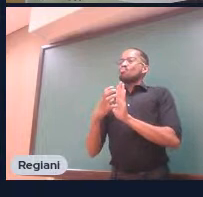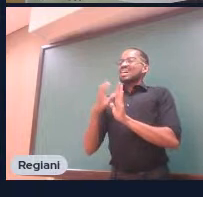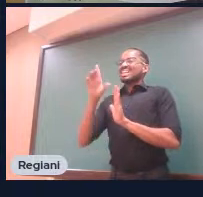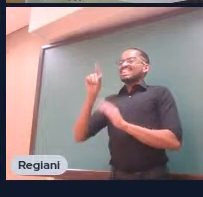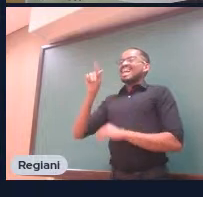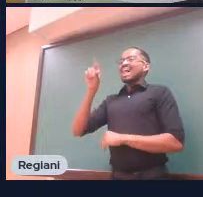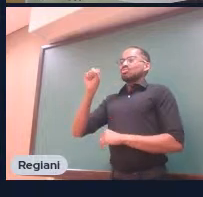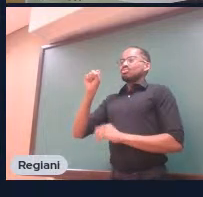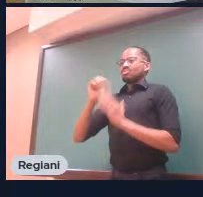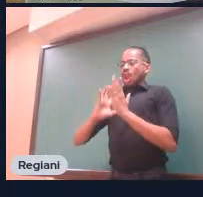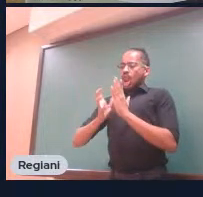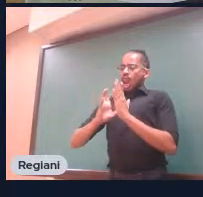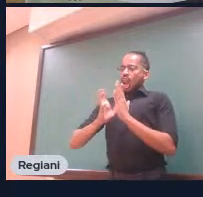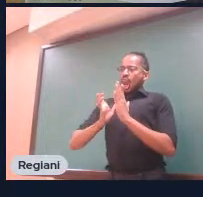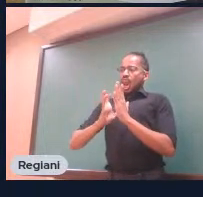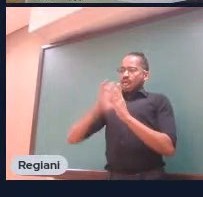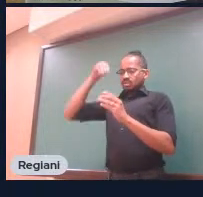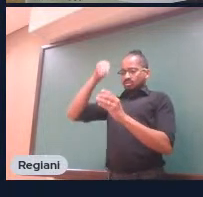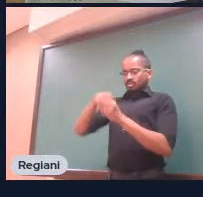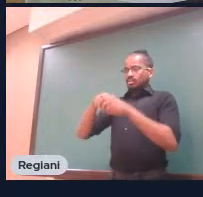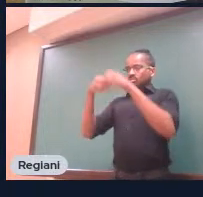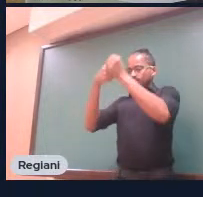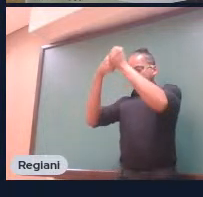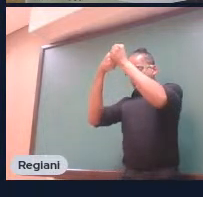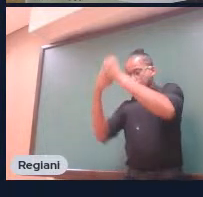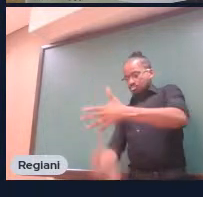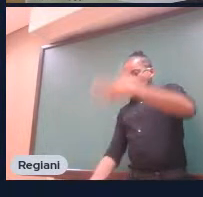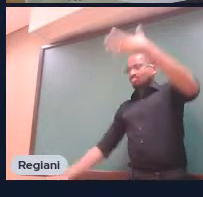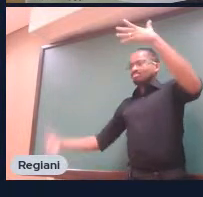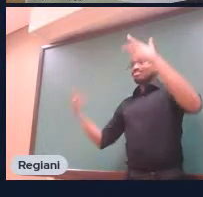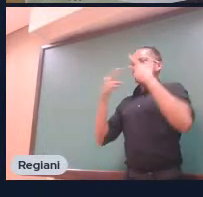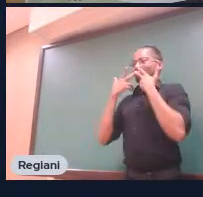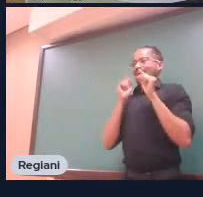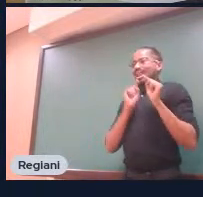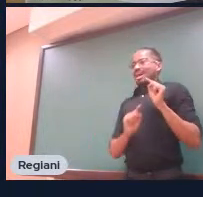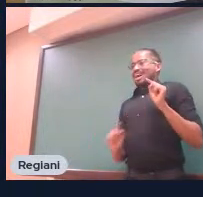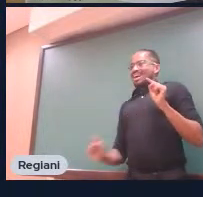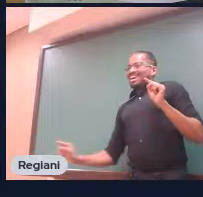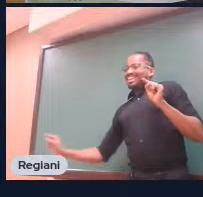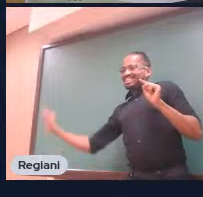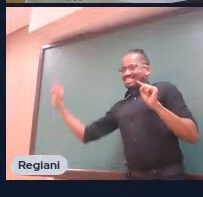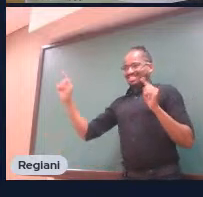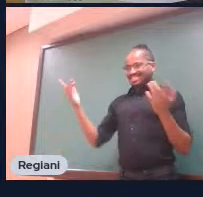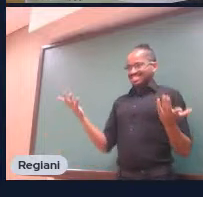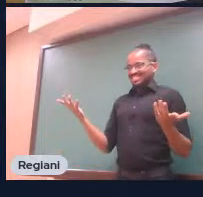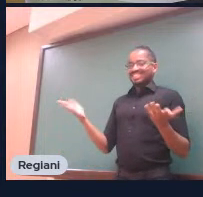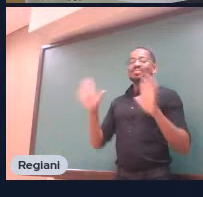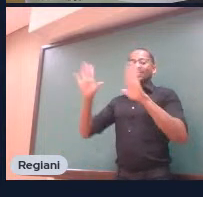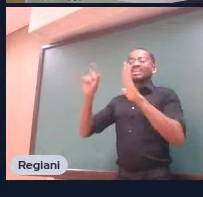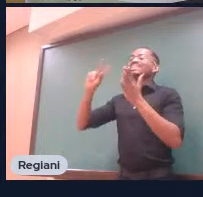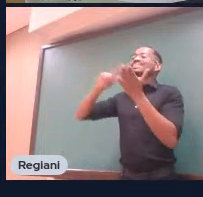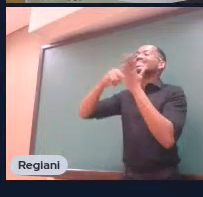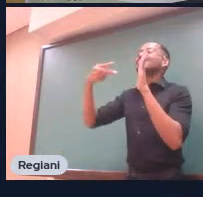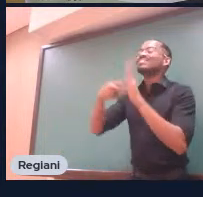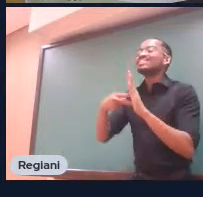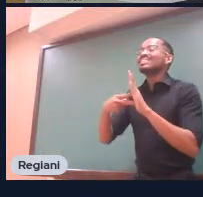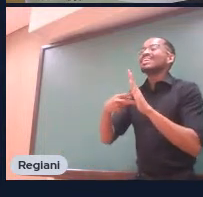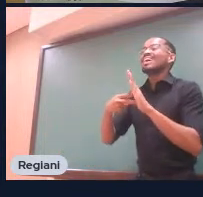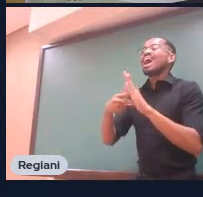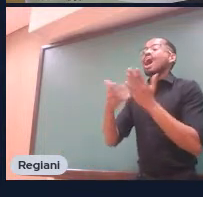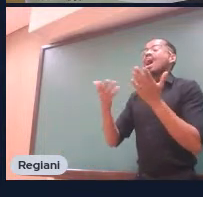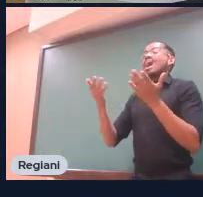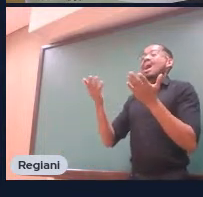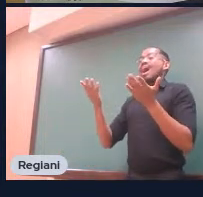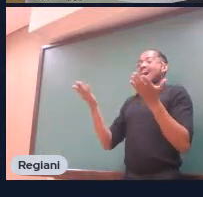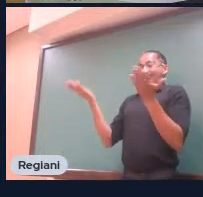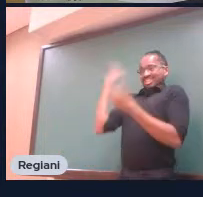Currently, the consultation is free and inflected form. You have to know how to look up a word because we have traditions, but we